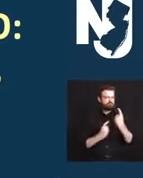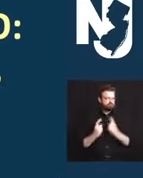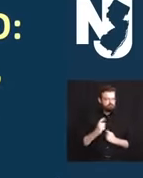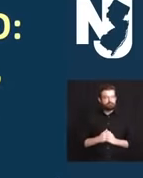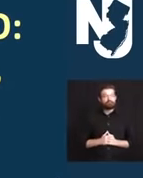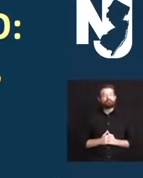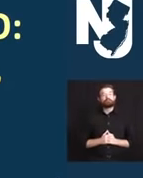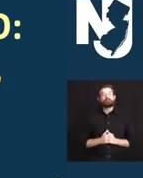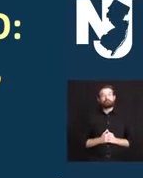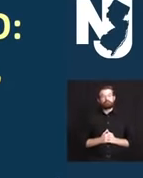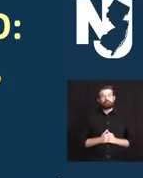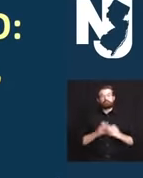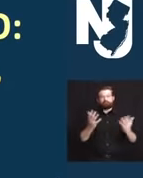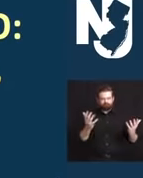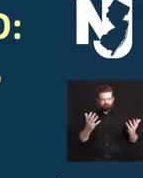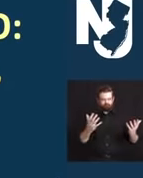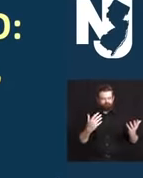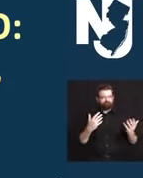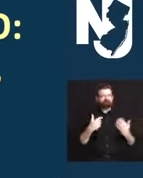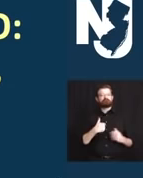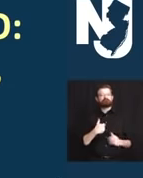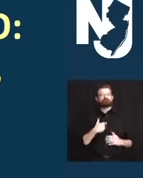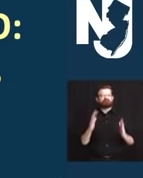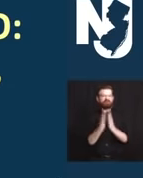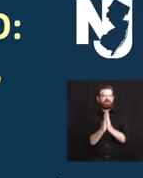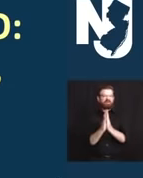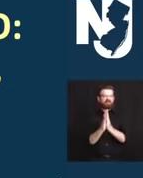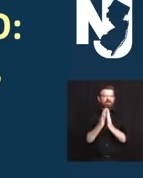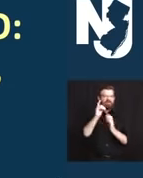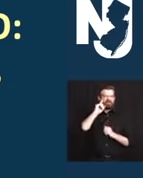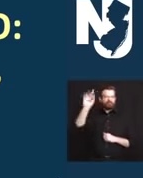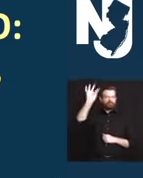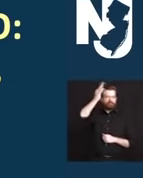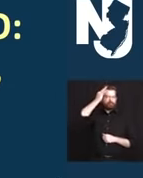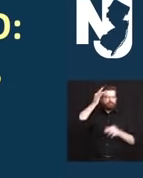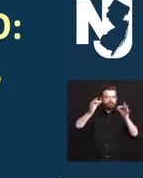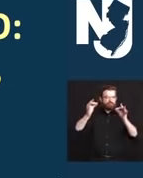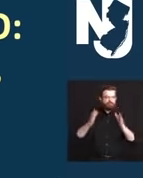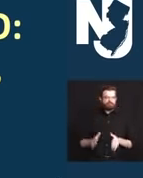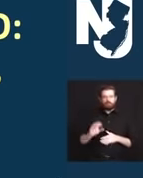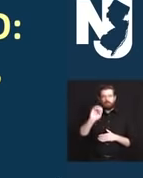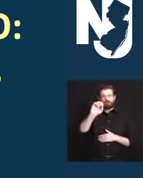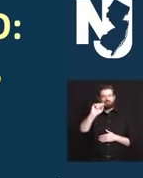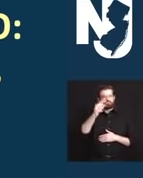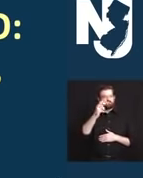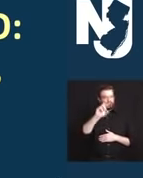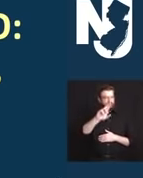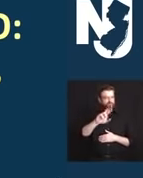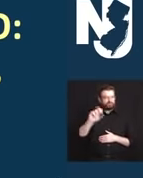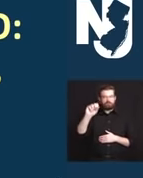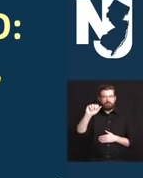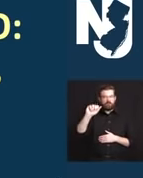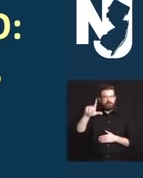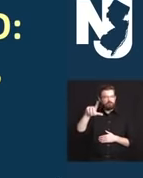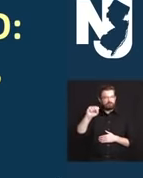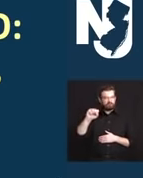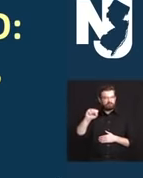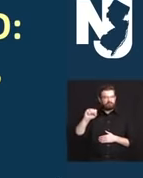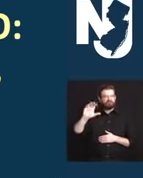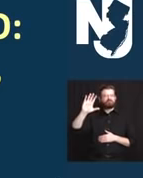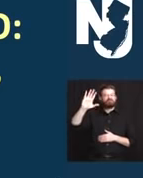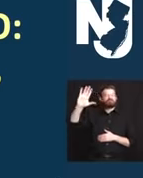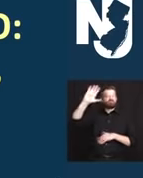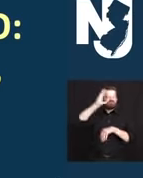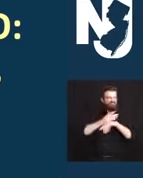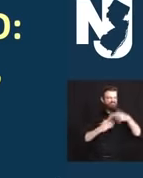colleagues join me, to federal court judge Esther Salas, whose son was murdered and husband seriously wounded yesterday in a